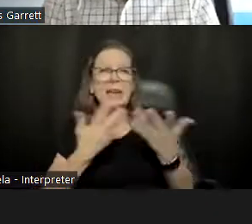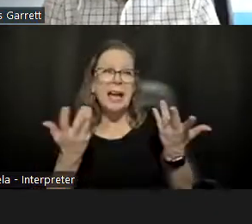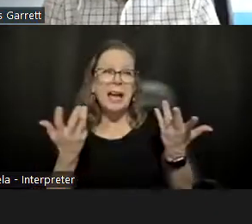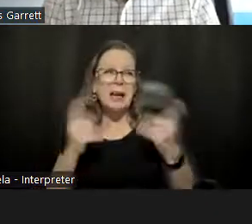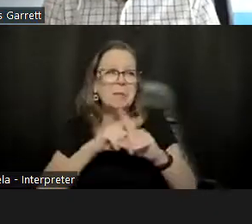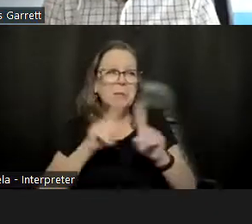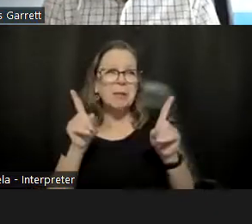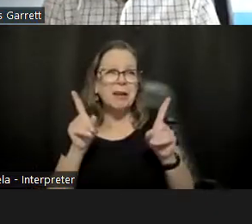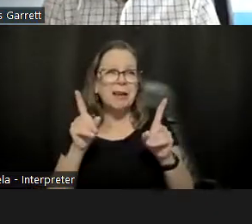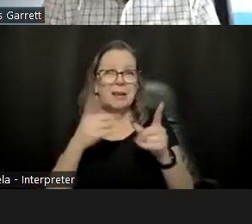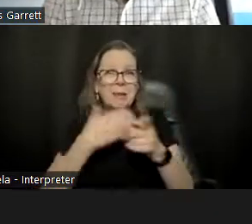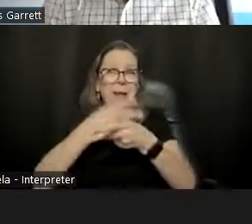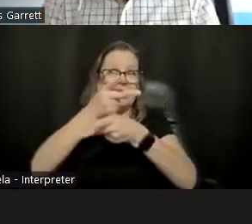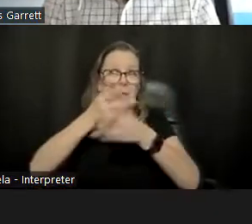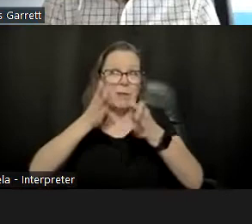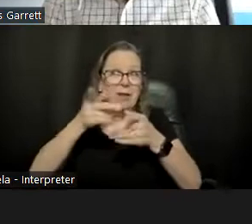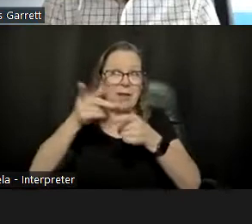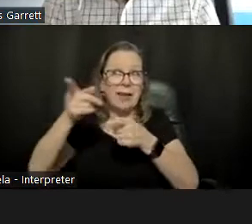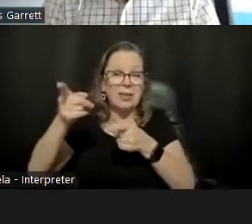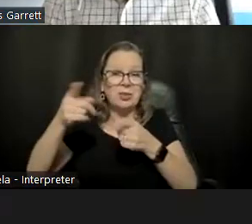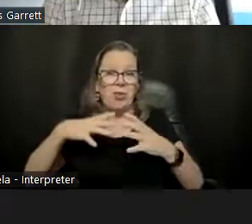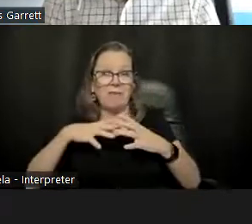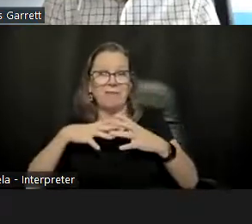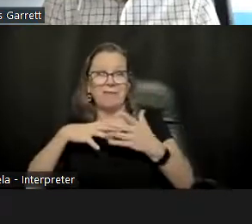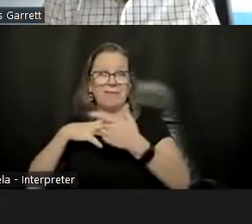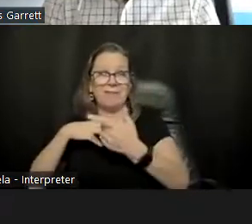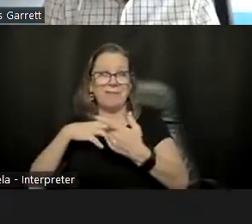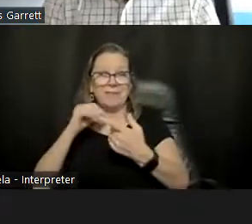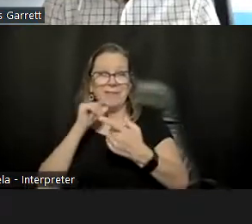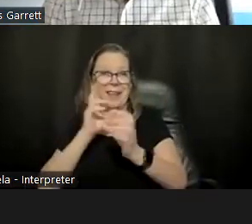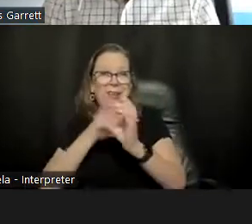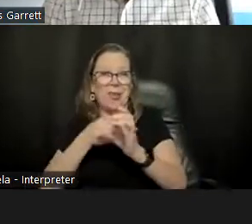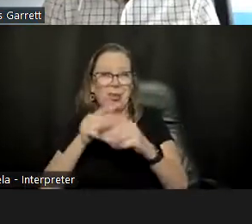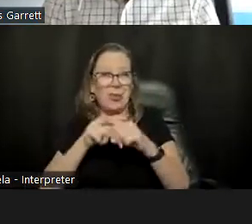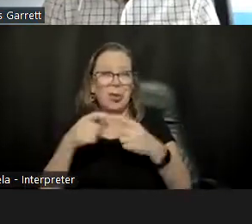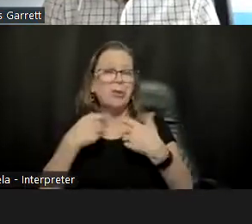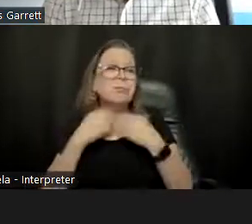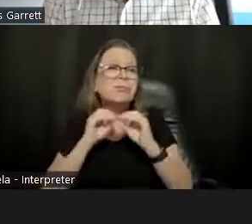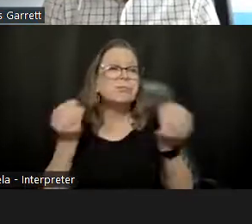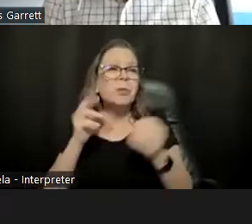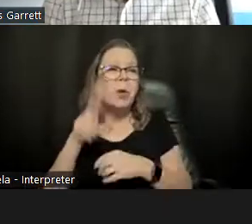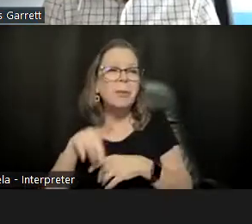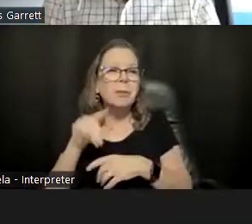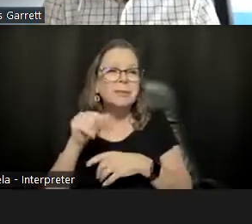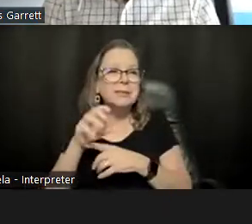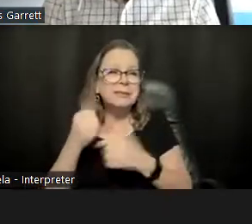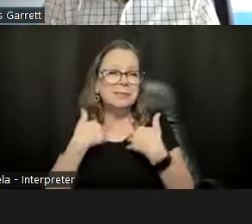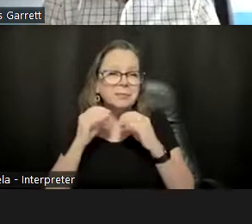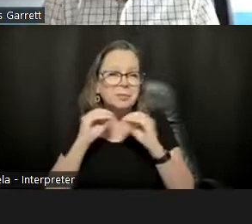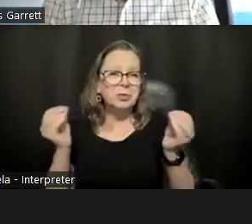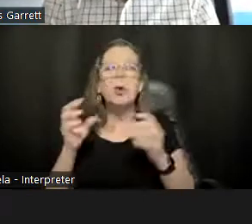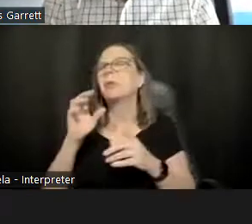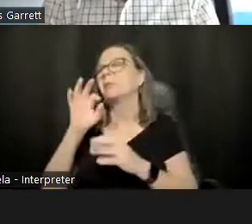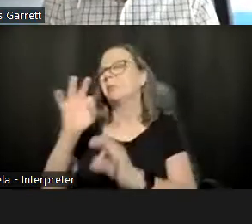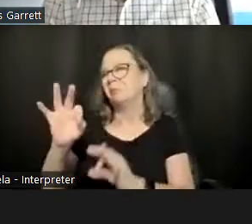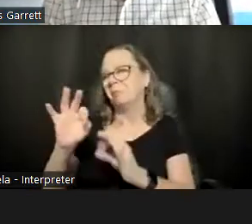don't, my supervisor's actually off, and she's not on this call, so I don't really have any updates. This is